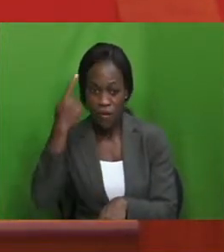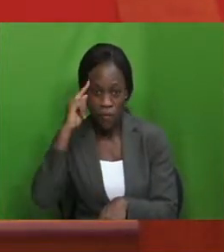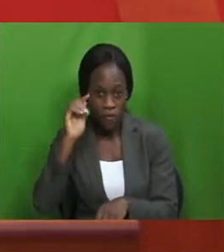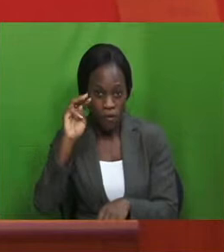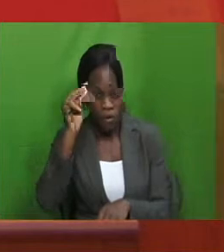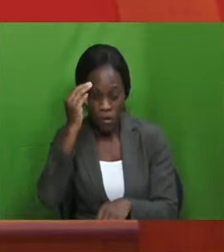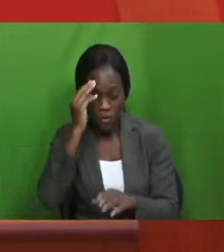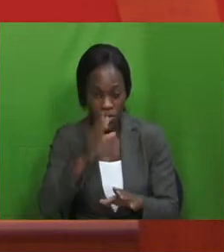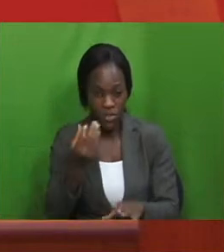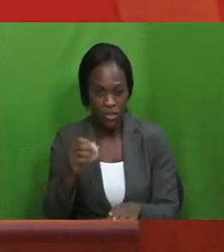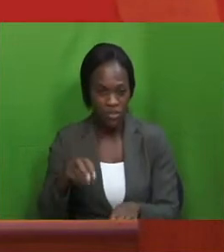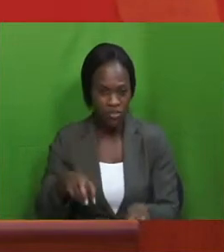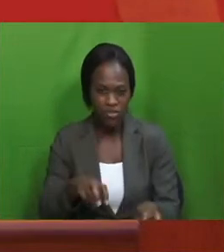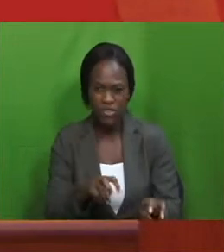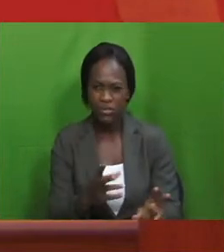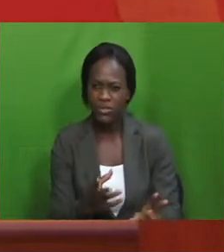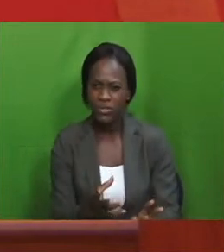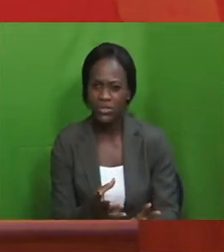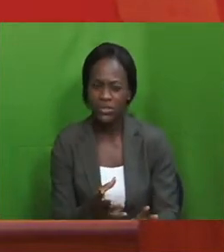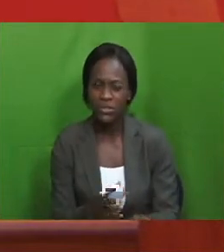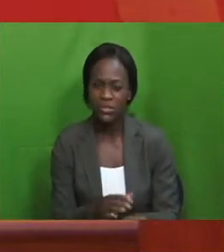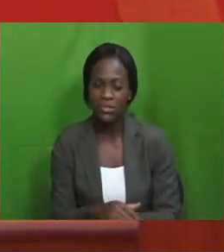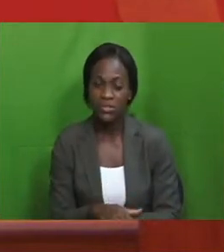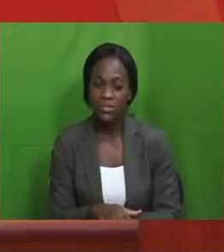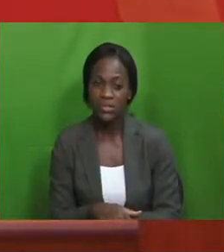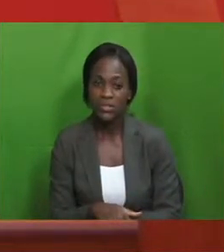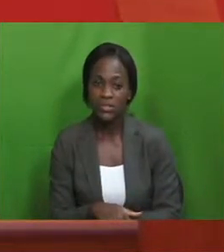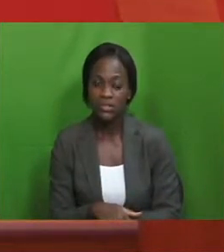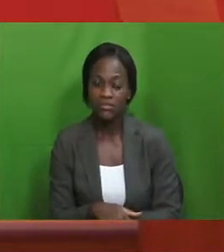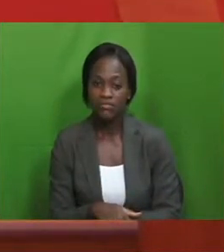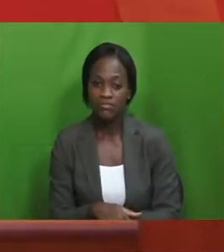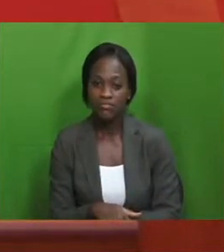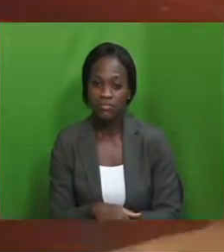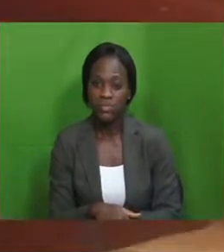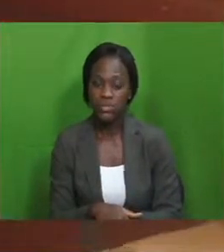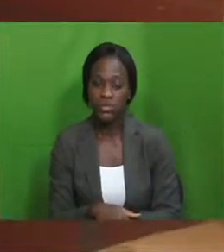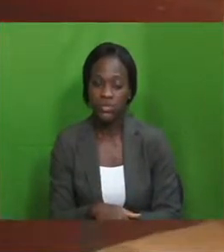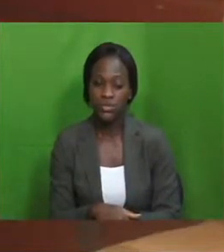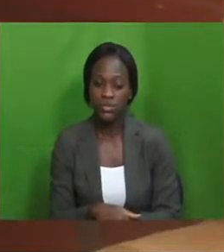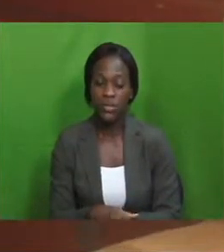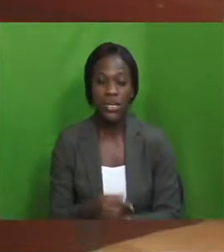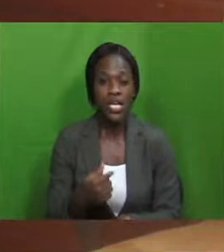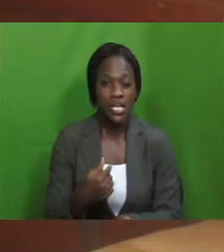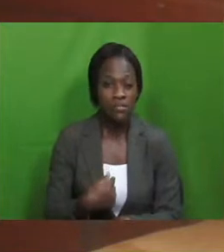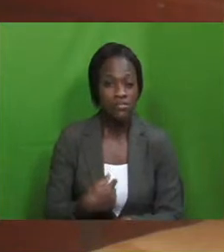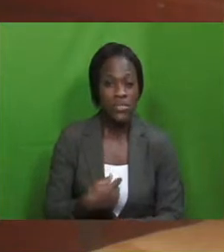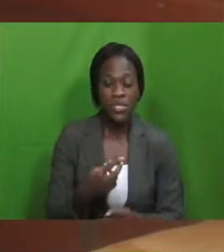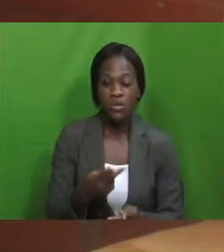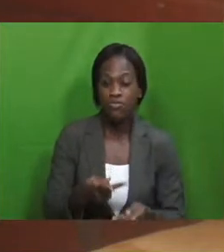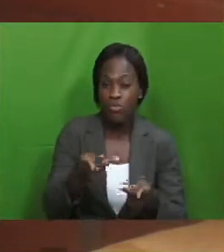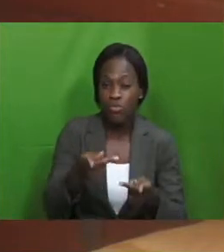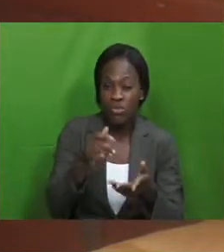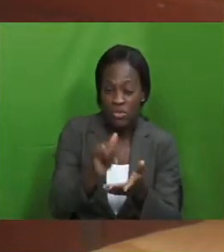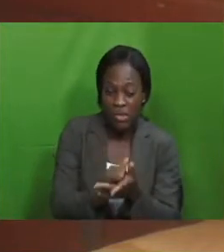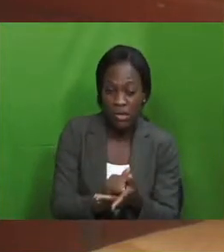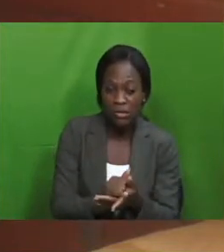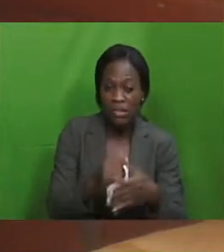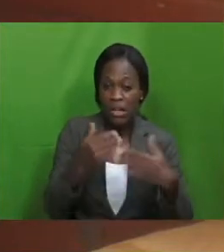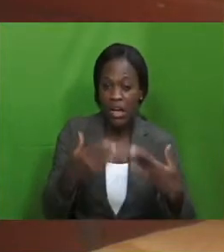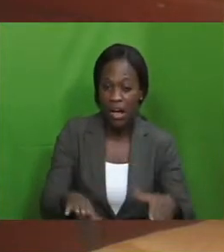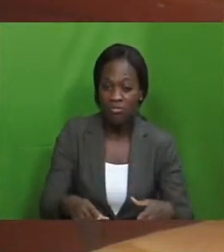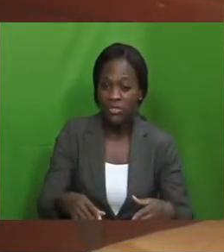Transport? Speaker, we can do that after the budget, because for same minister, there